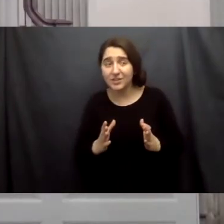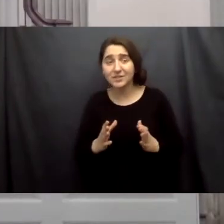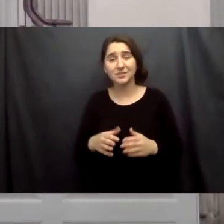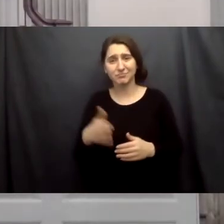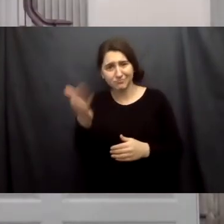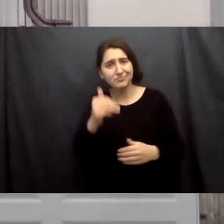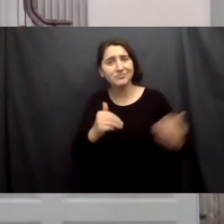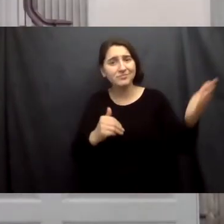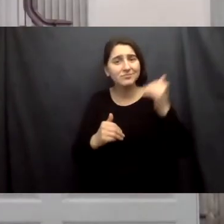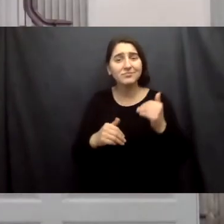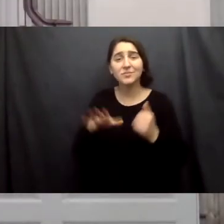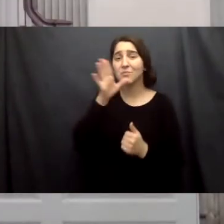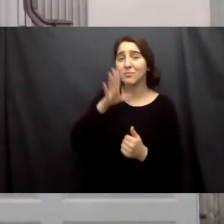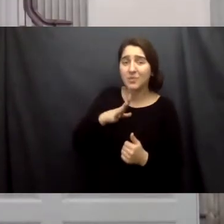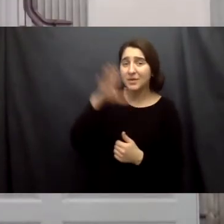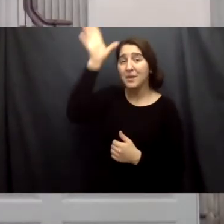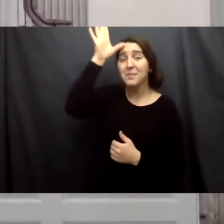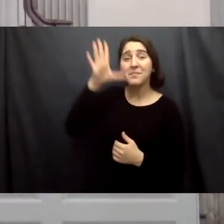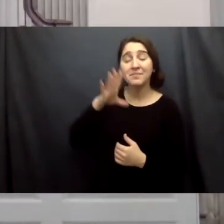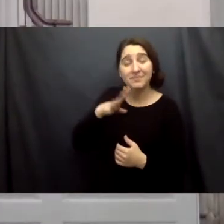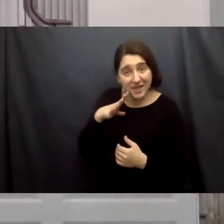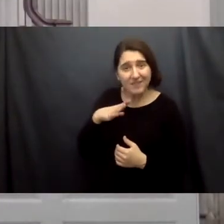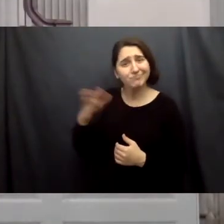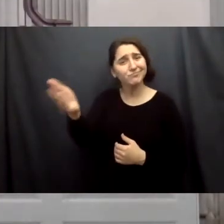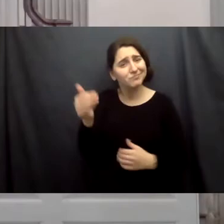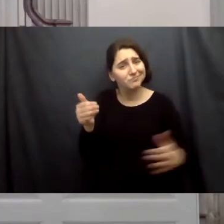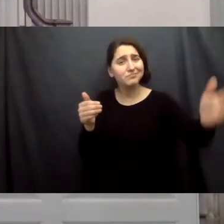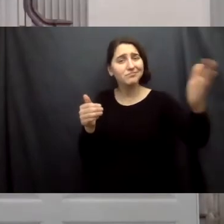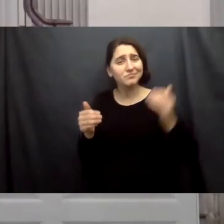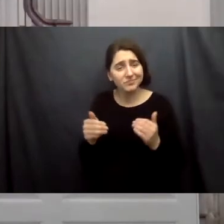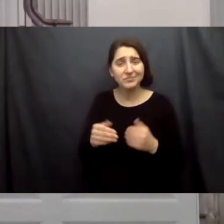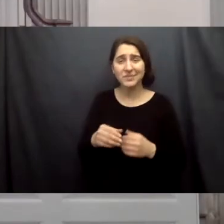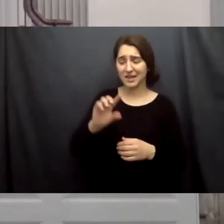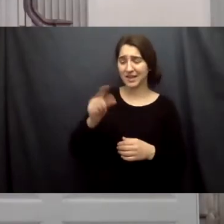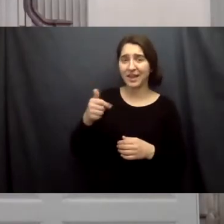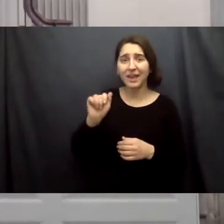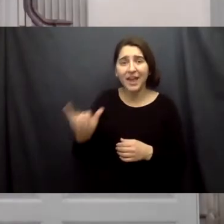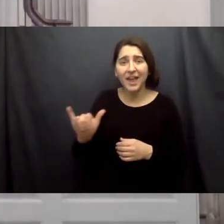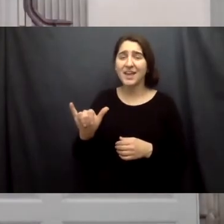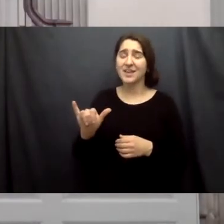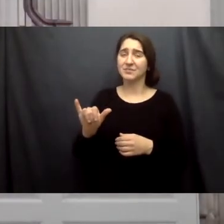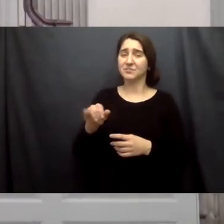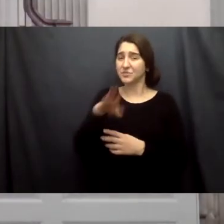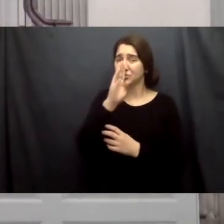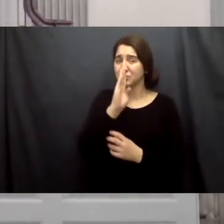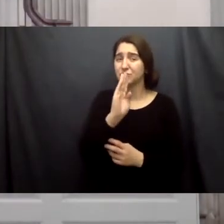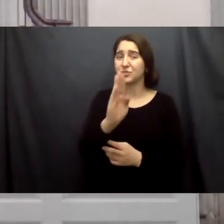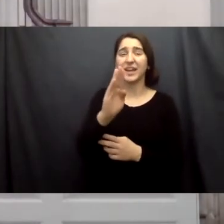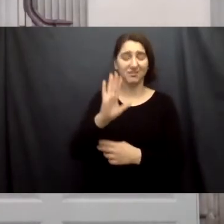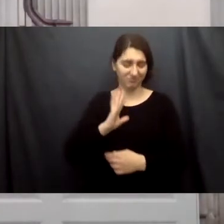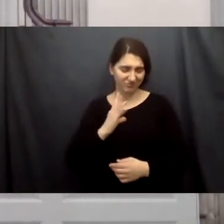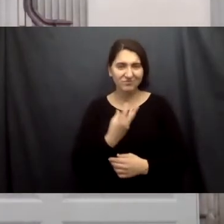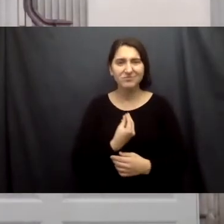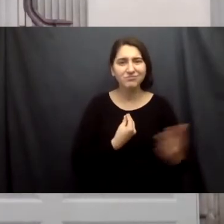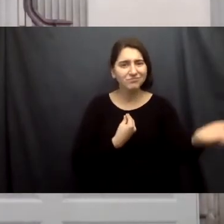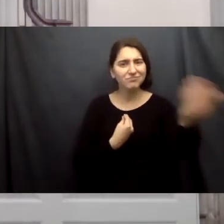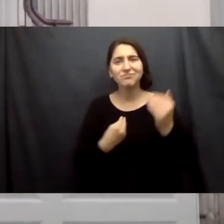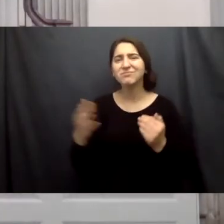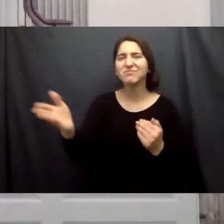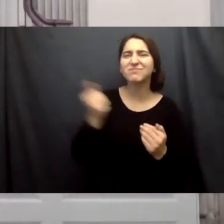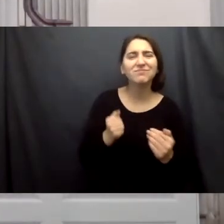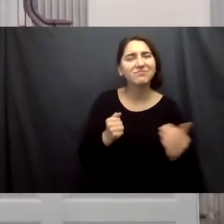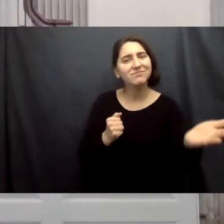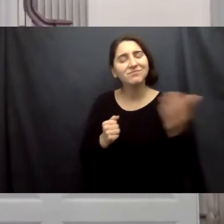women and men, gay and straight, cisgendered and trans.